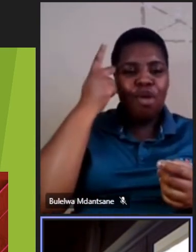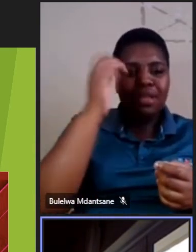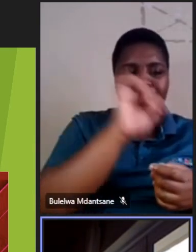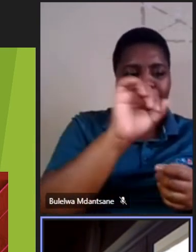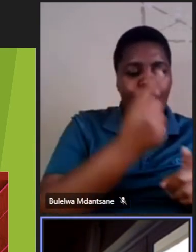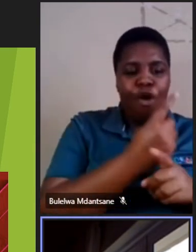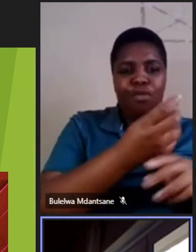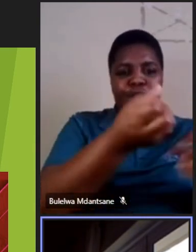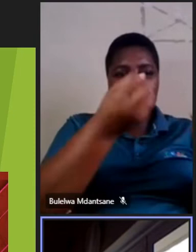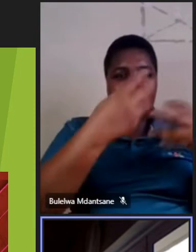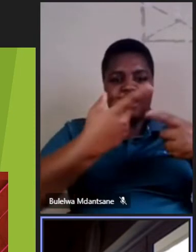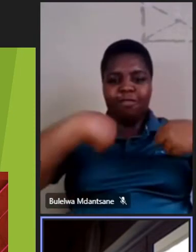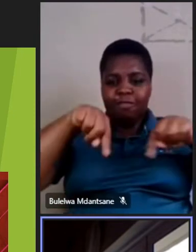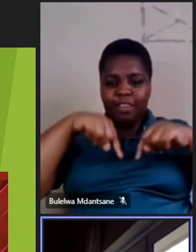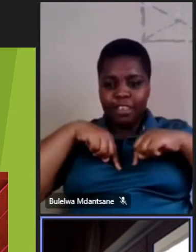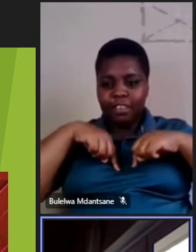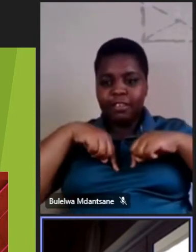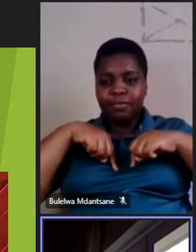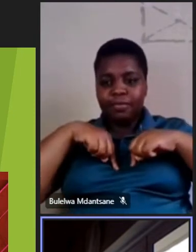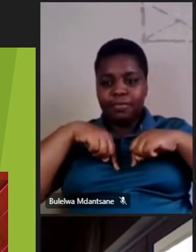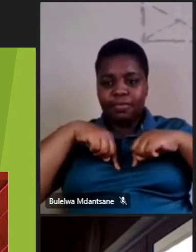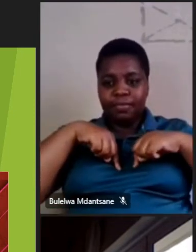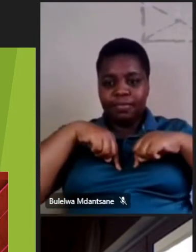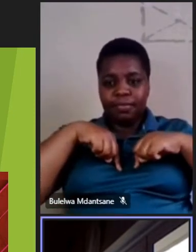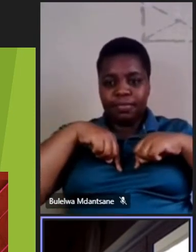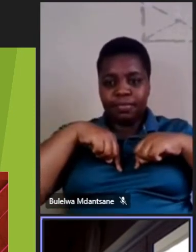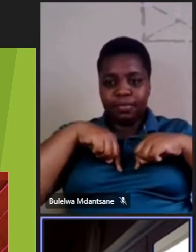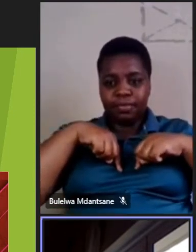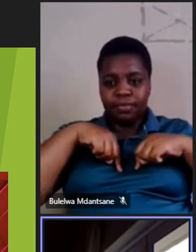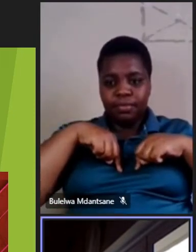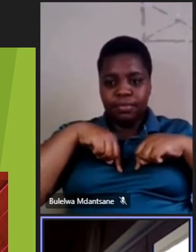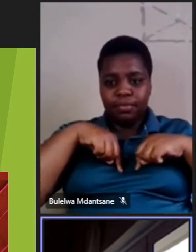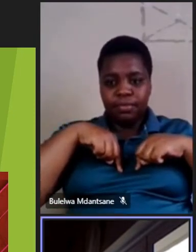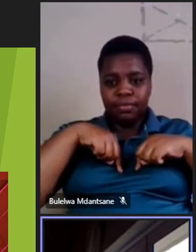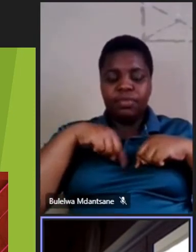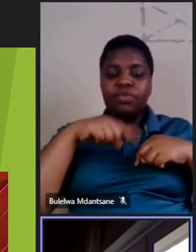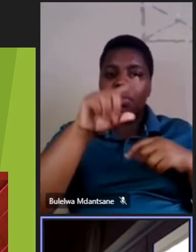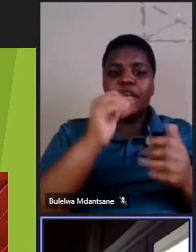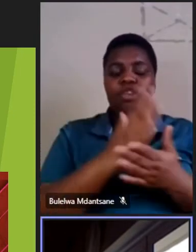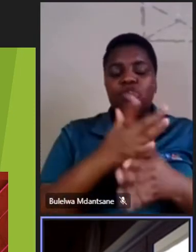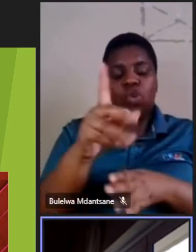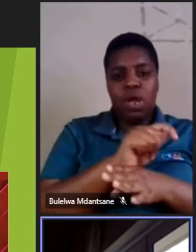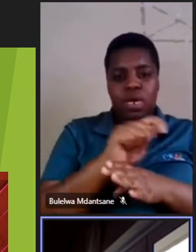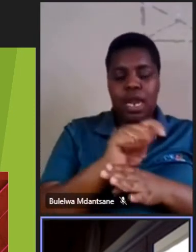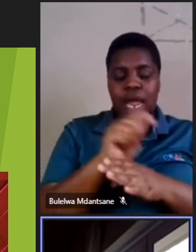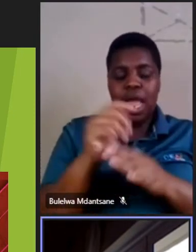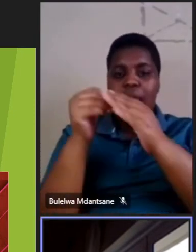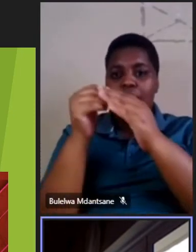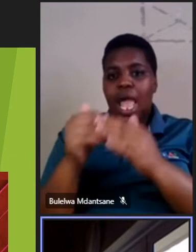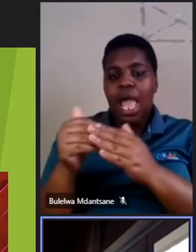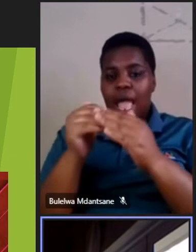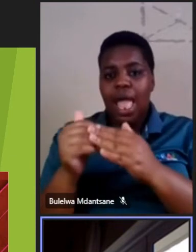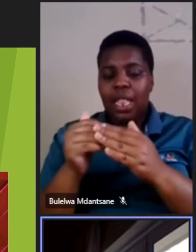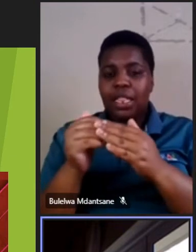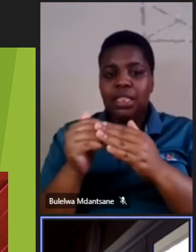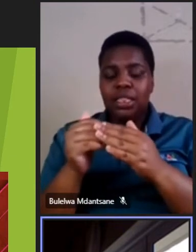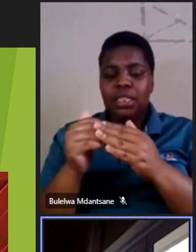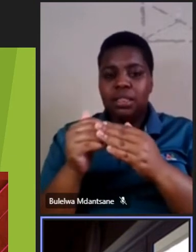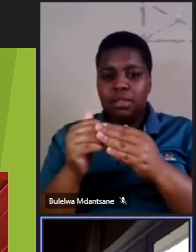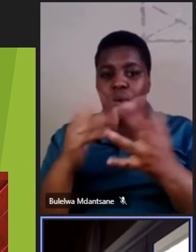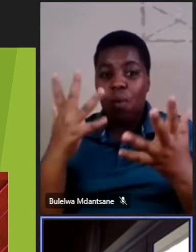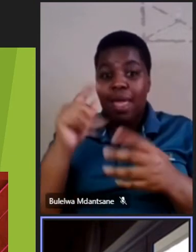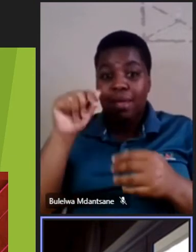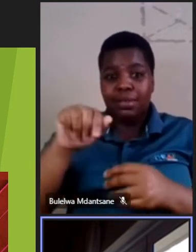provides for a comprehensive framework for training of healthcare providers on SRHR in South Africa.